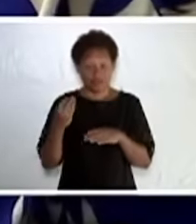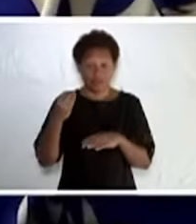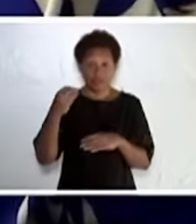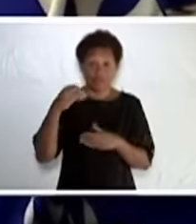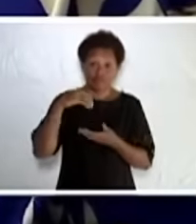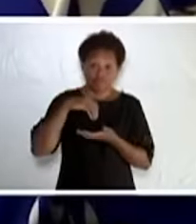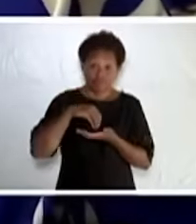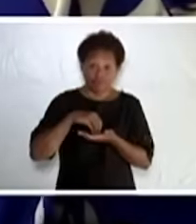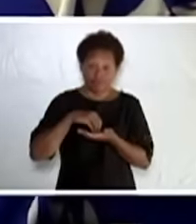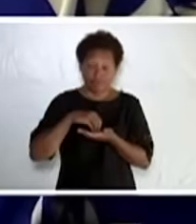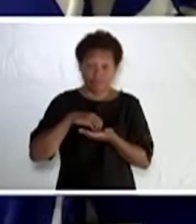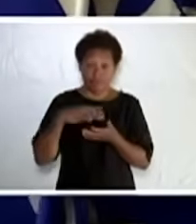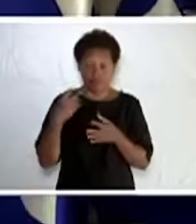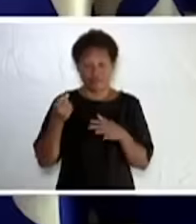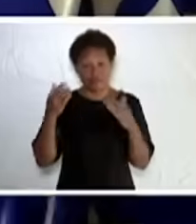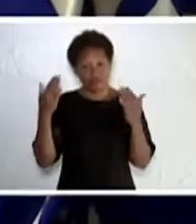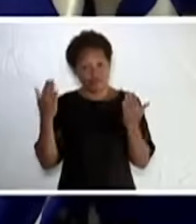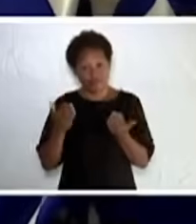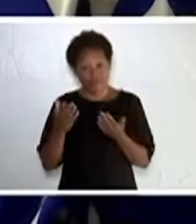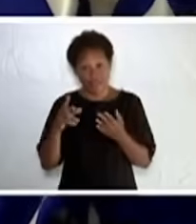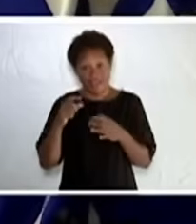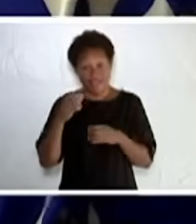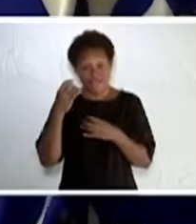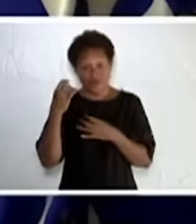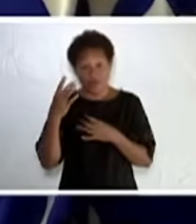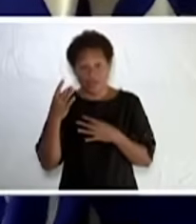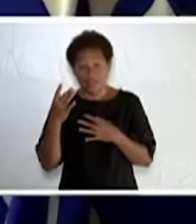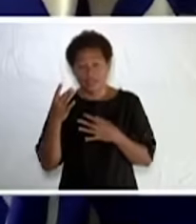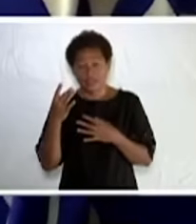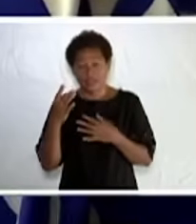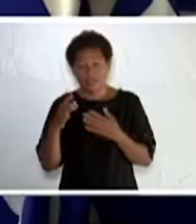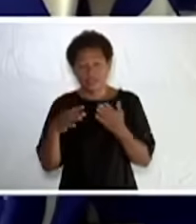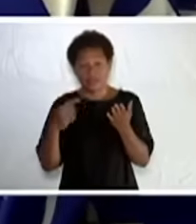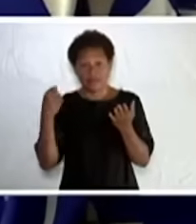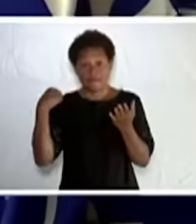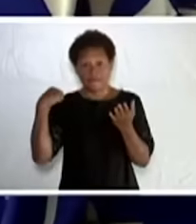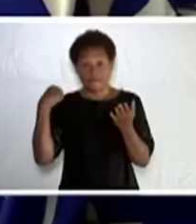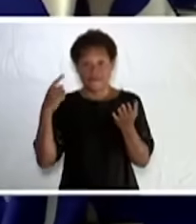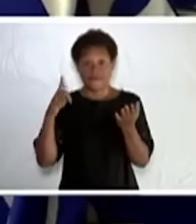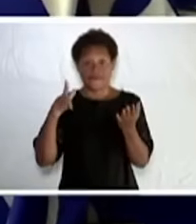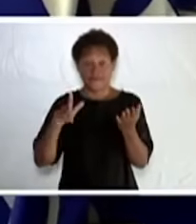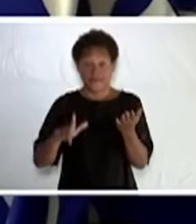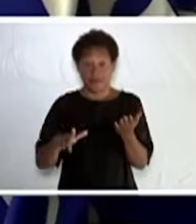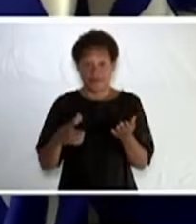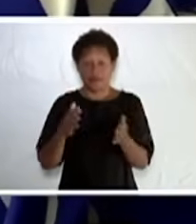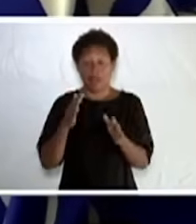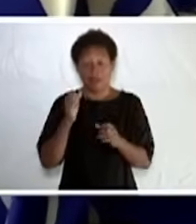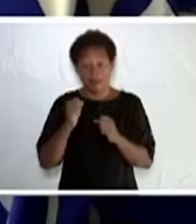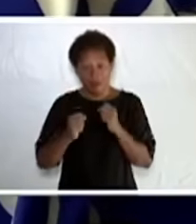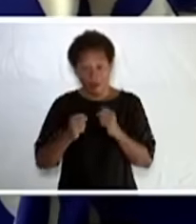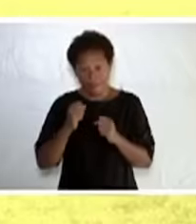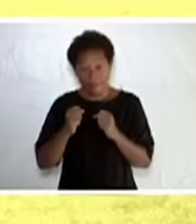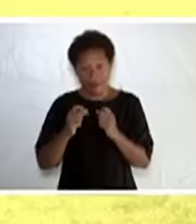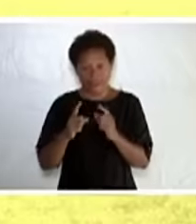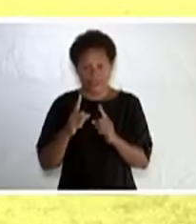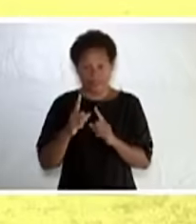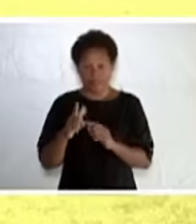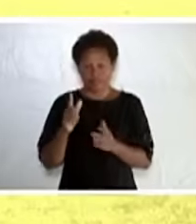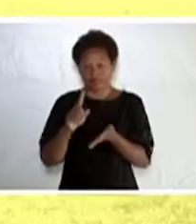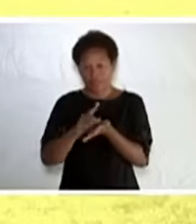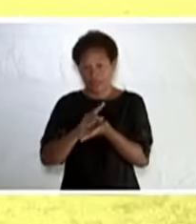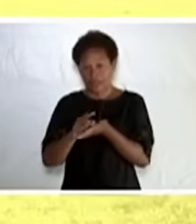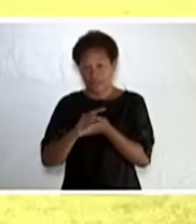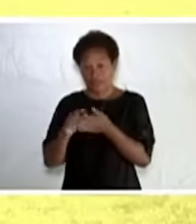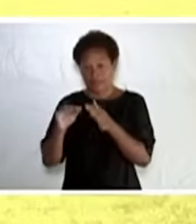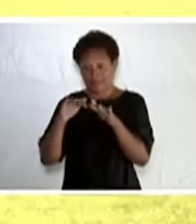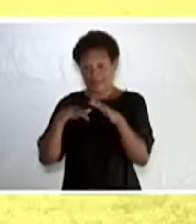include a sequence of drills whereby formation will be formed into a marching past later